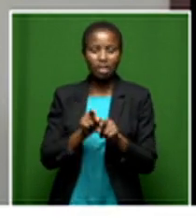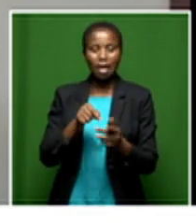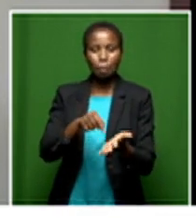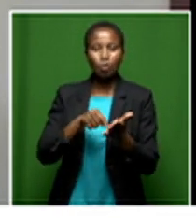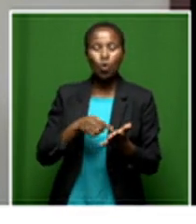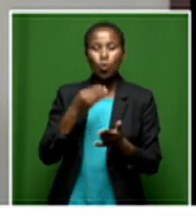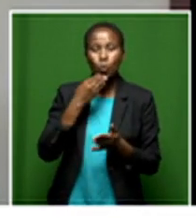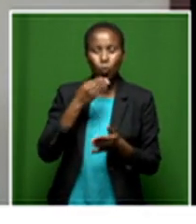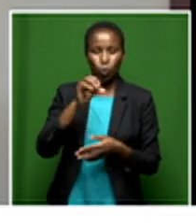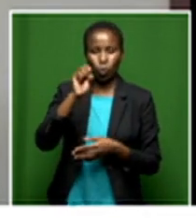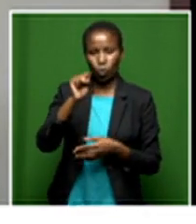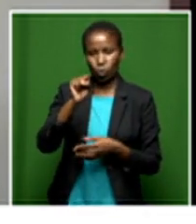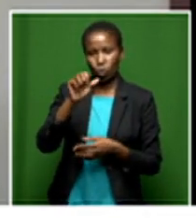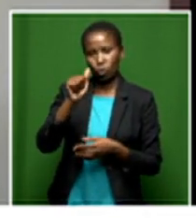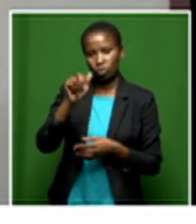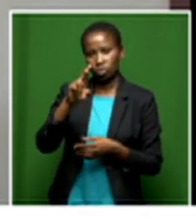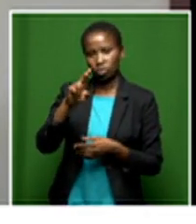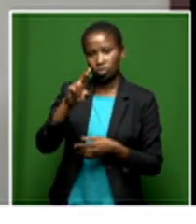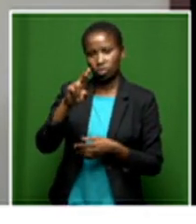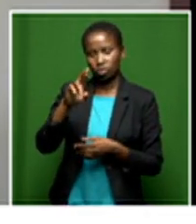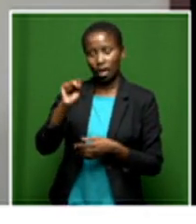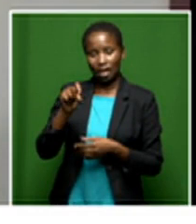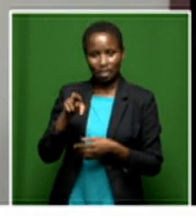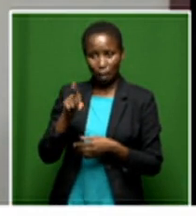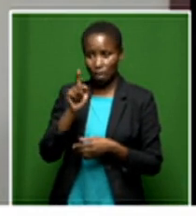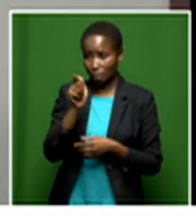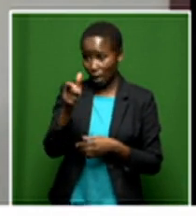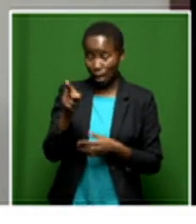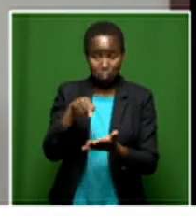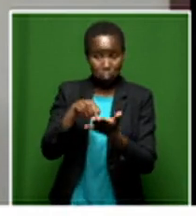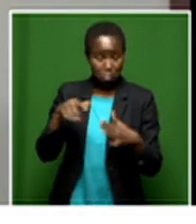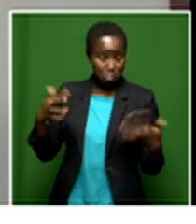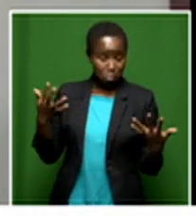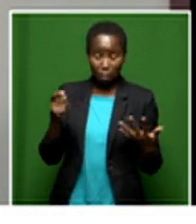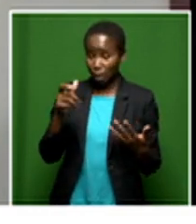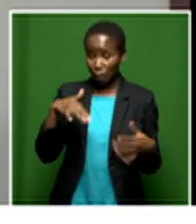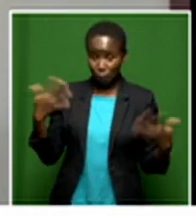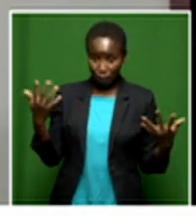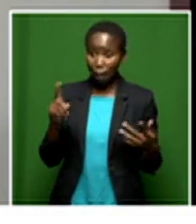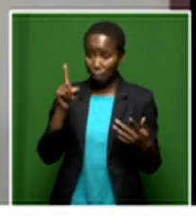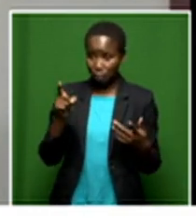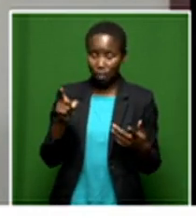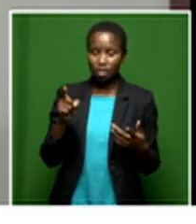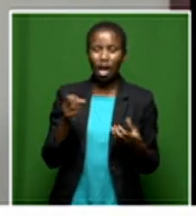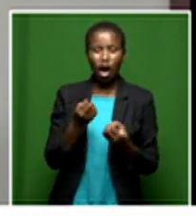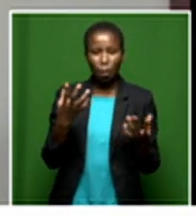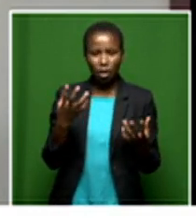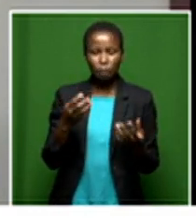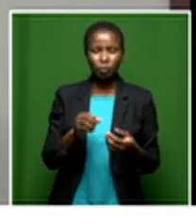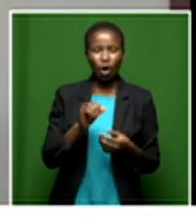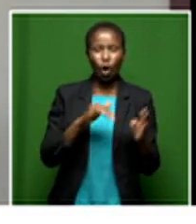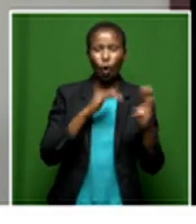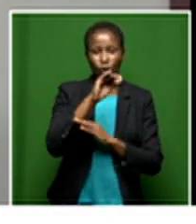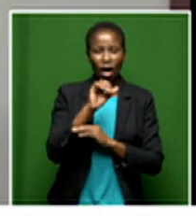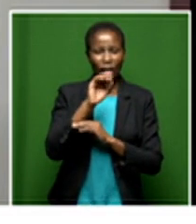SARS. And therefore, we need to make sure that we clear those out. I mean, our debt is sitting at over 3